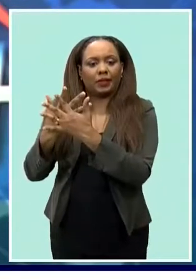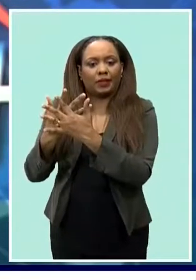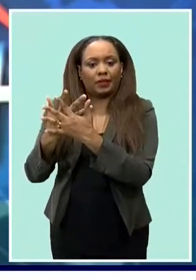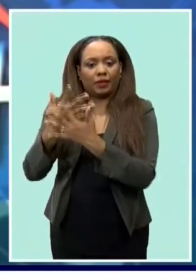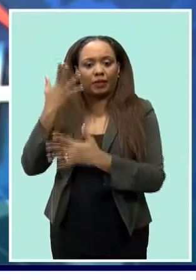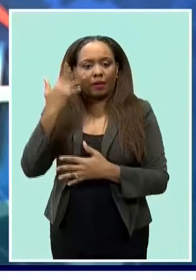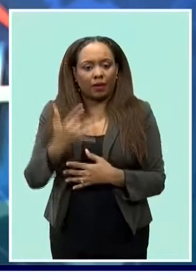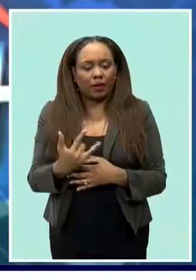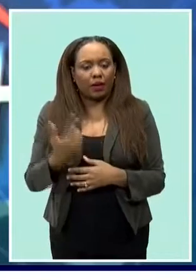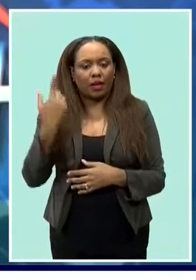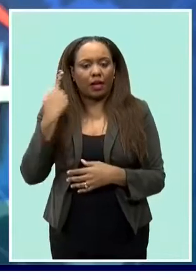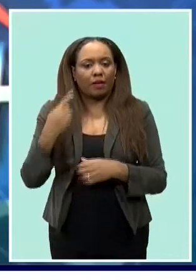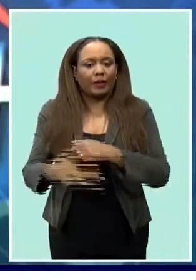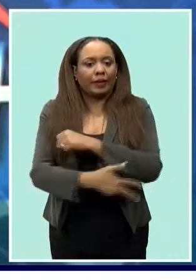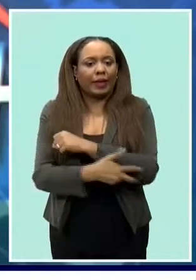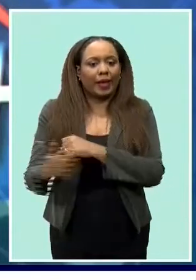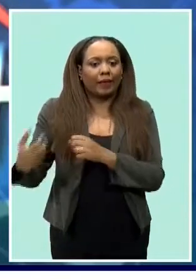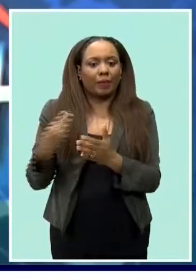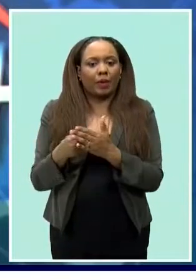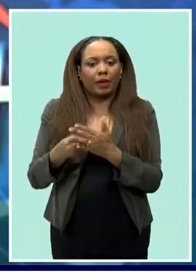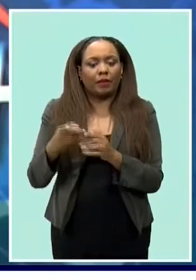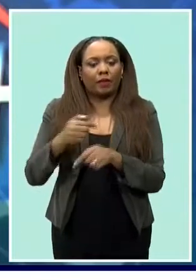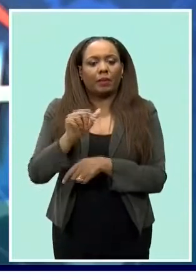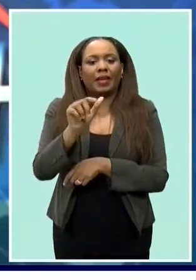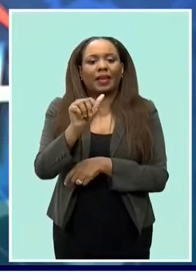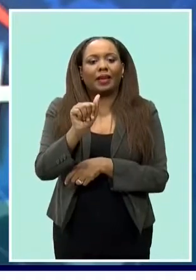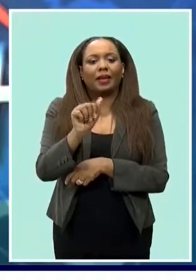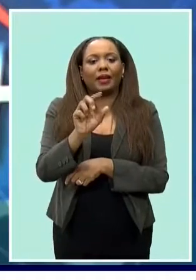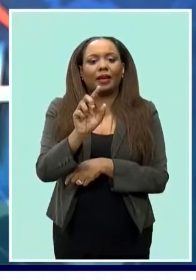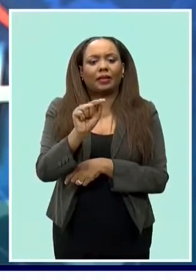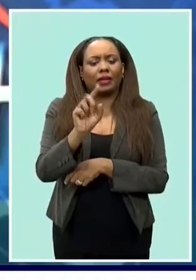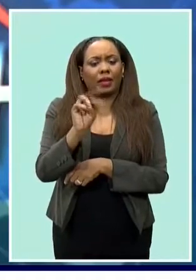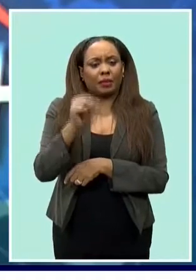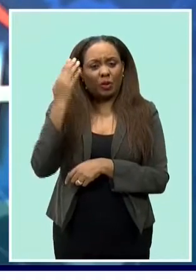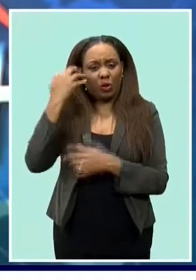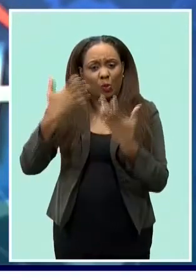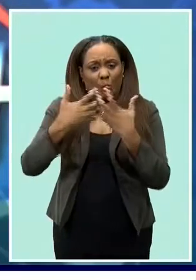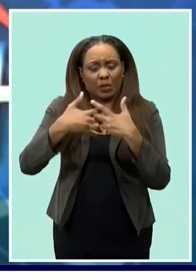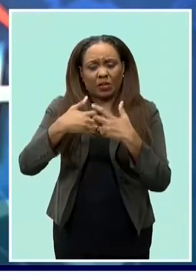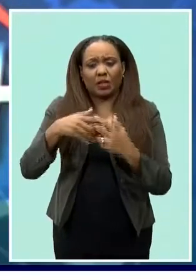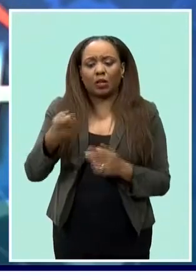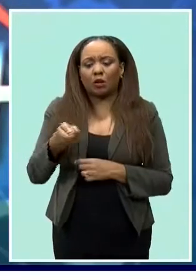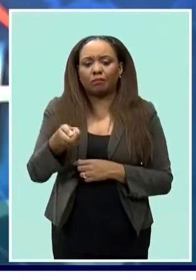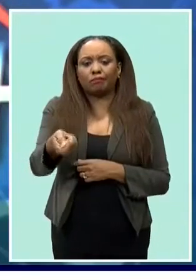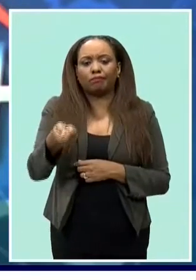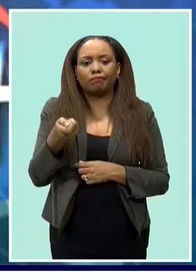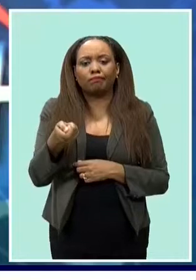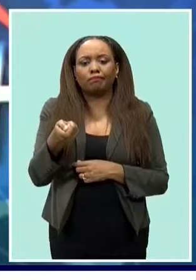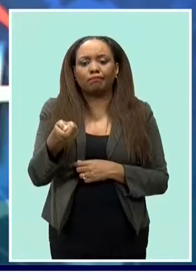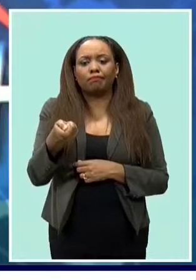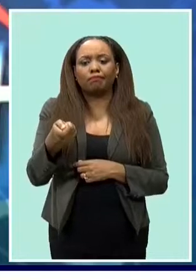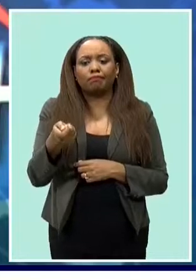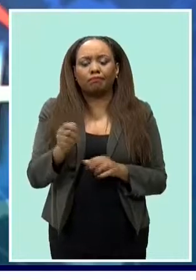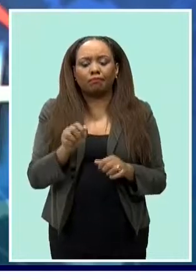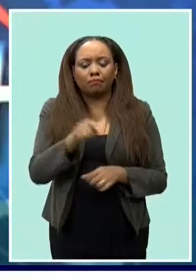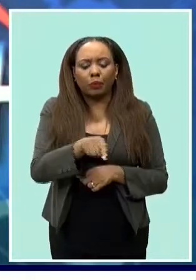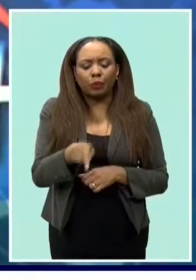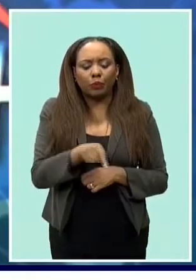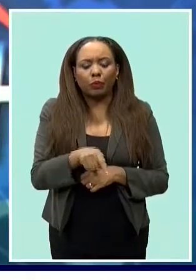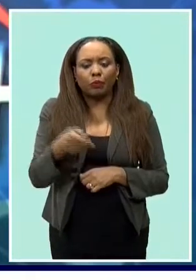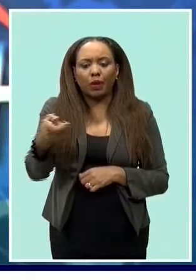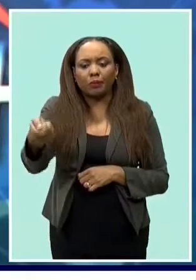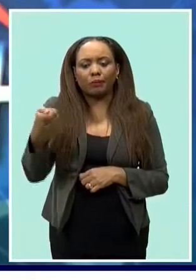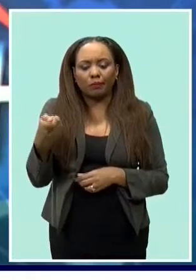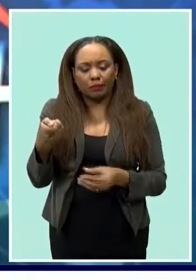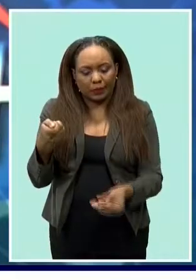on charges of 2 counts of theft of money involving ATMs. Joaquin Alberto Lobo of Buenos Aires, an Argentine